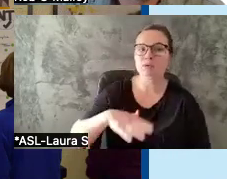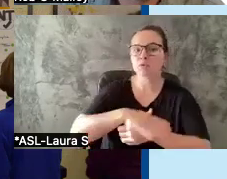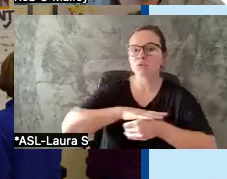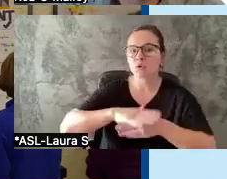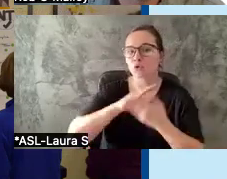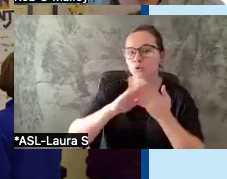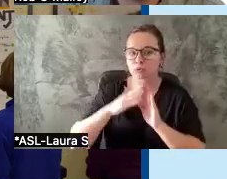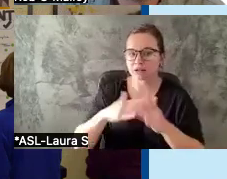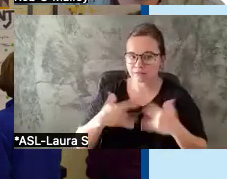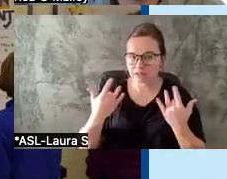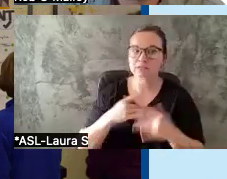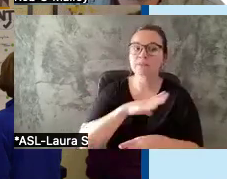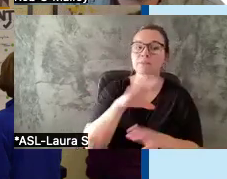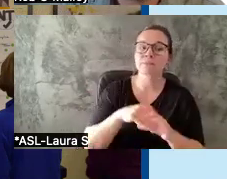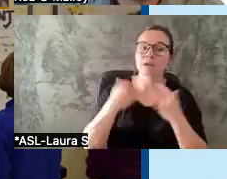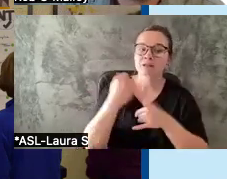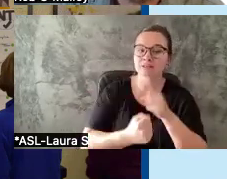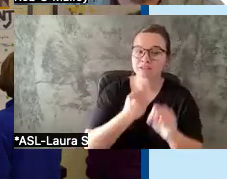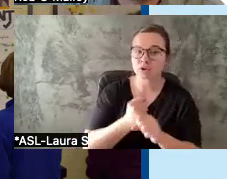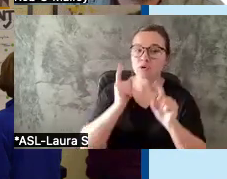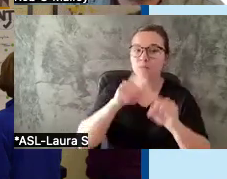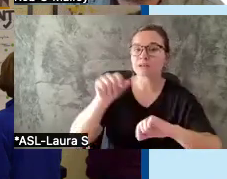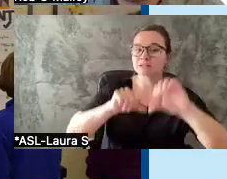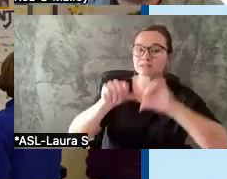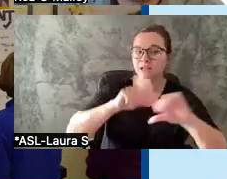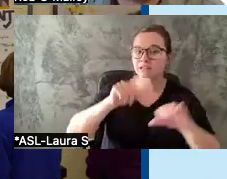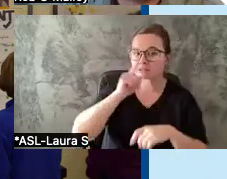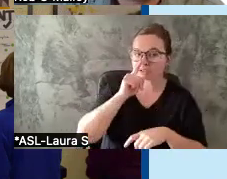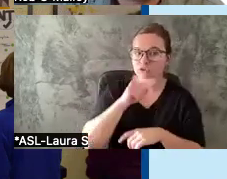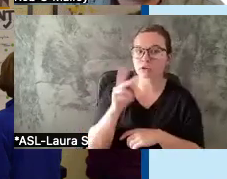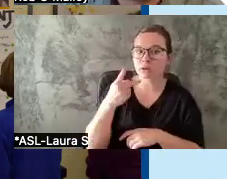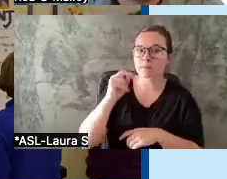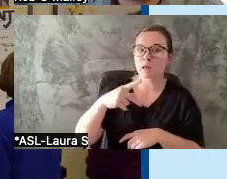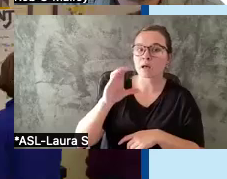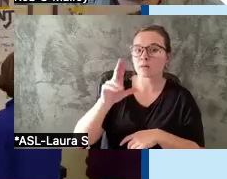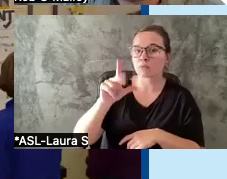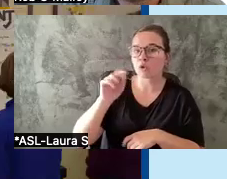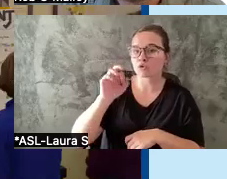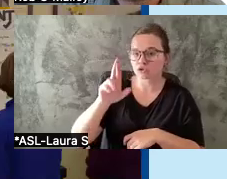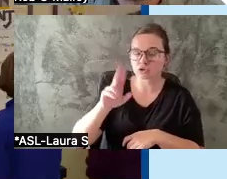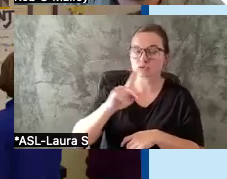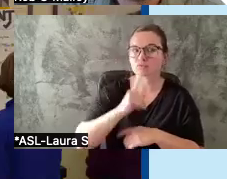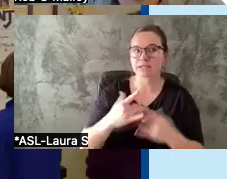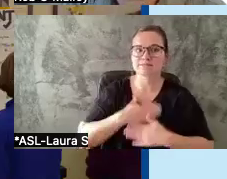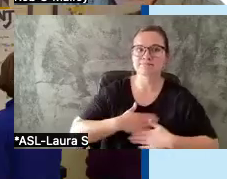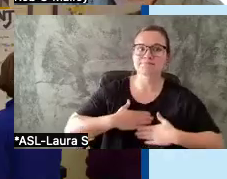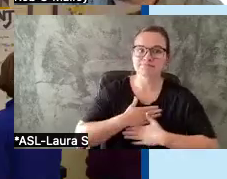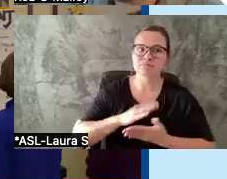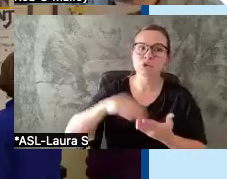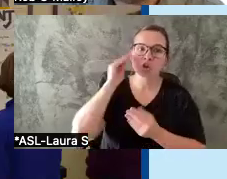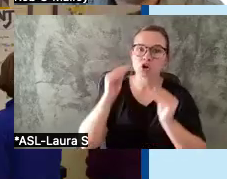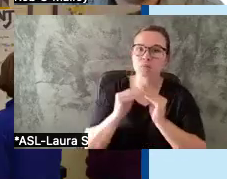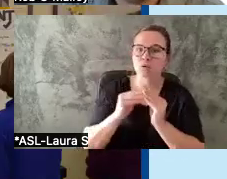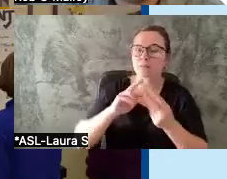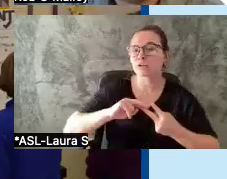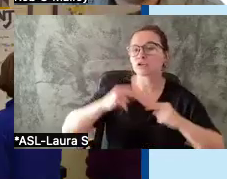events, including this year some science fiction and pop culture conventions. And it was a real treat this year to learn about gene